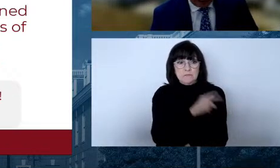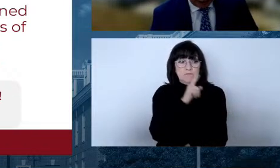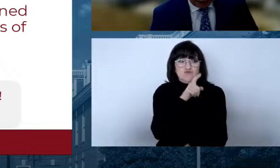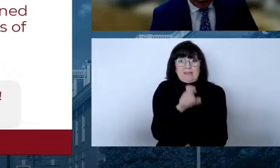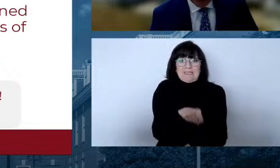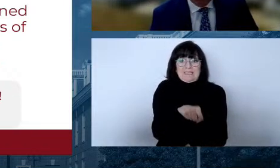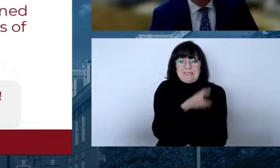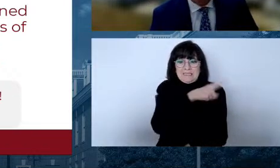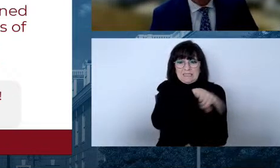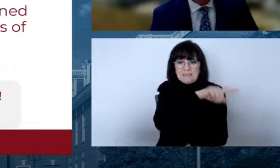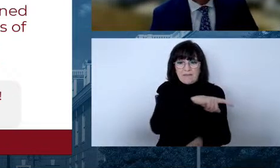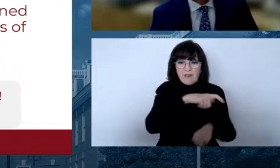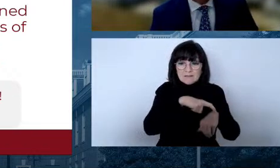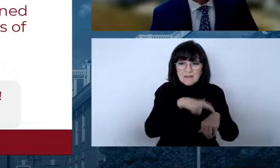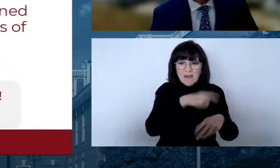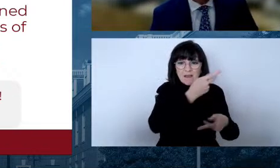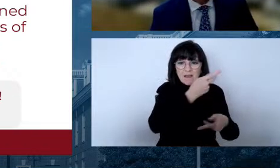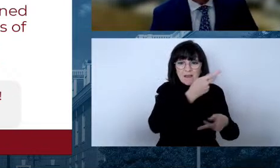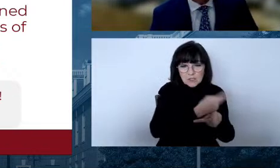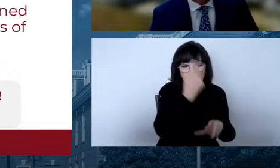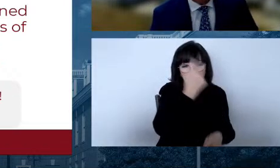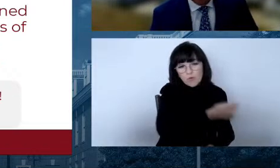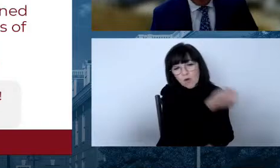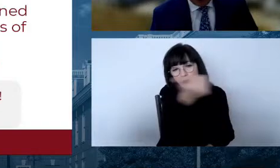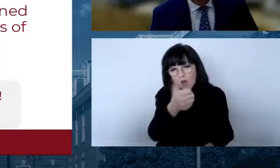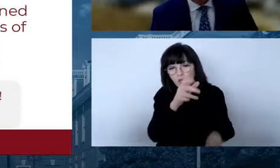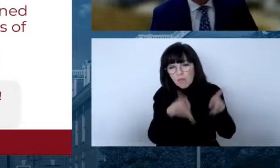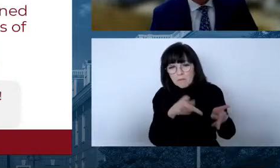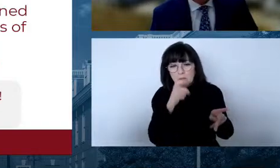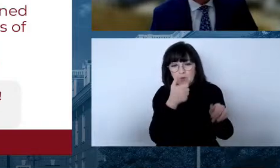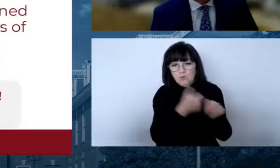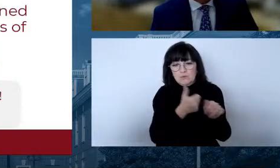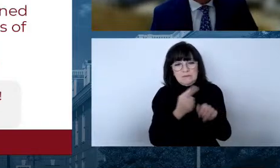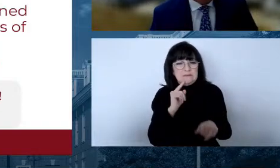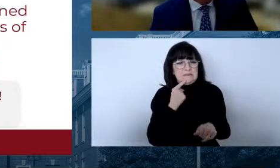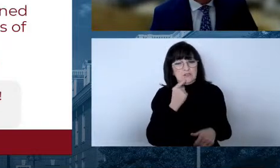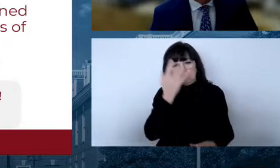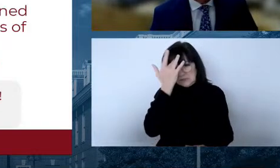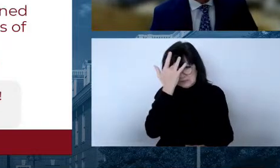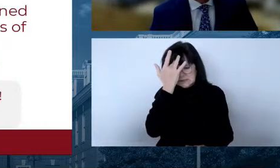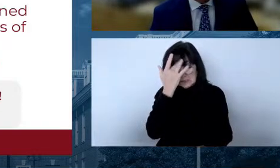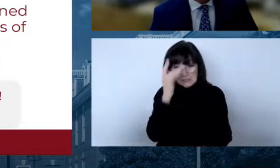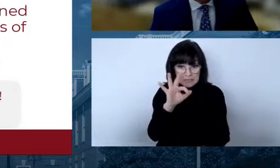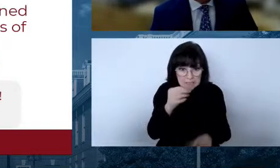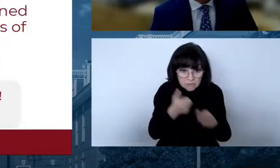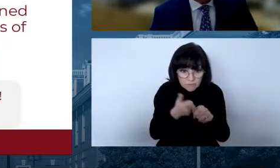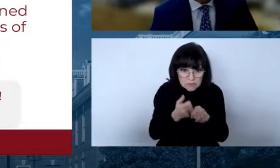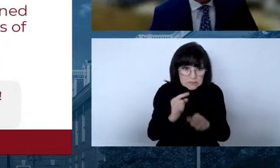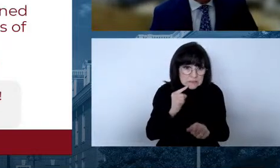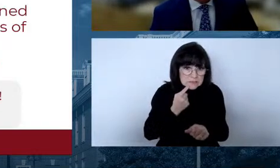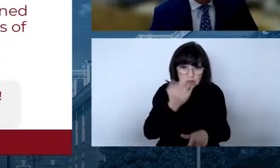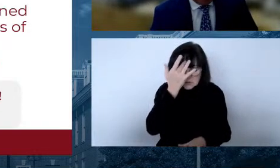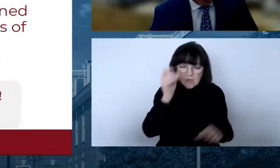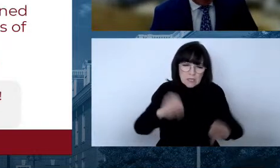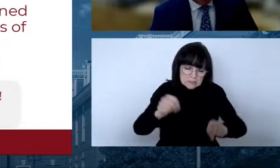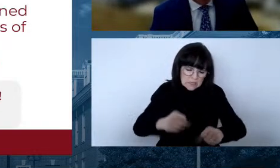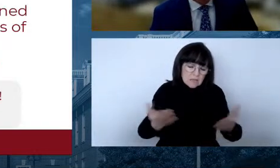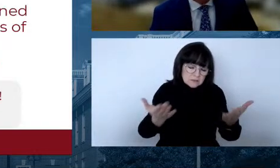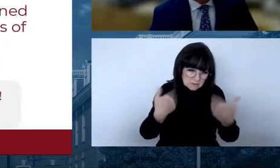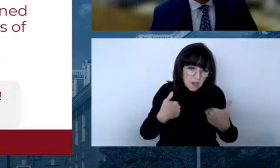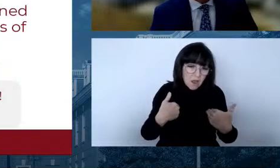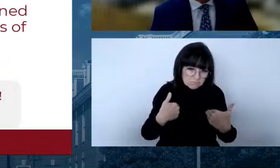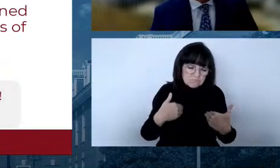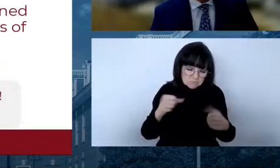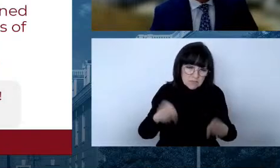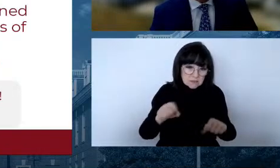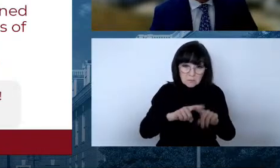and are being seen in the emergency room. Again, if you're really ill, you should come. You do need to take care of yourself. But if you have